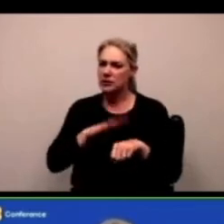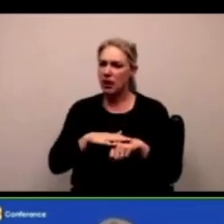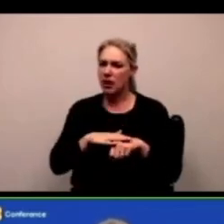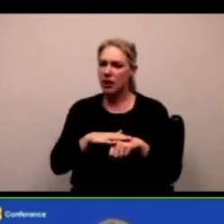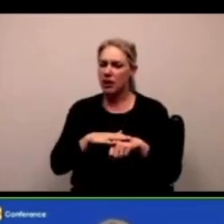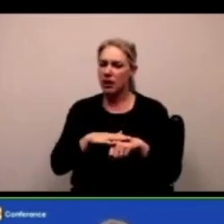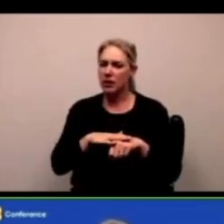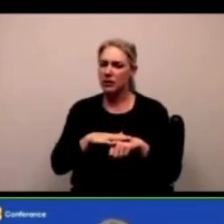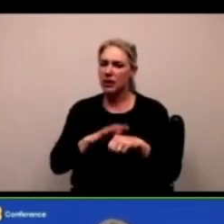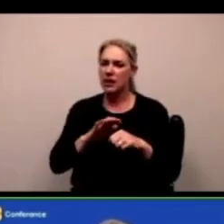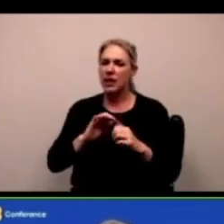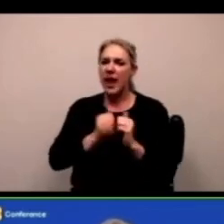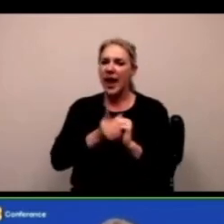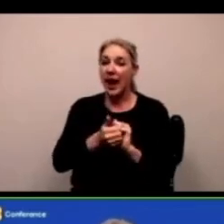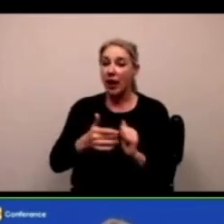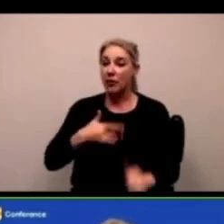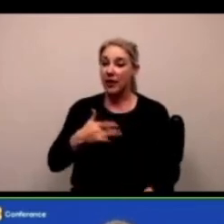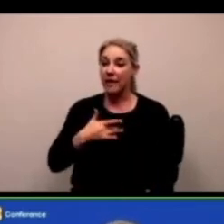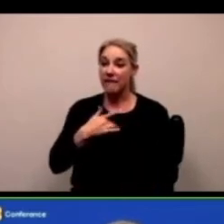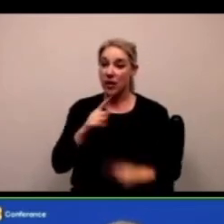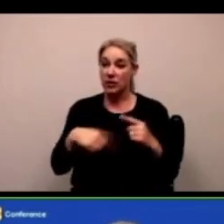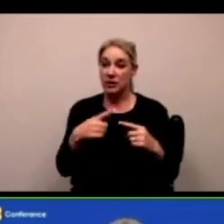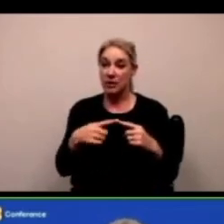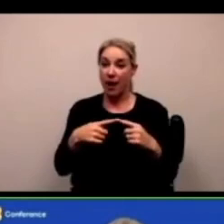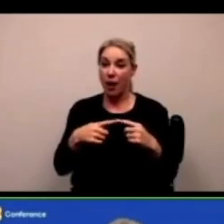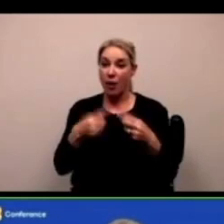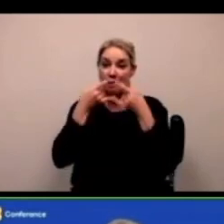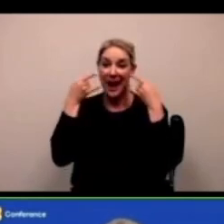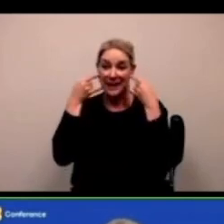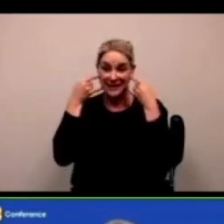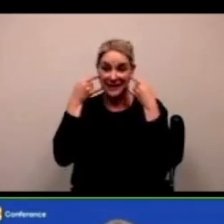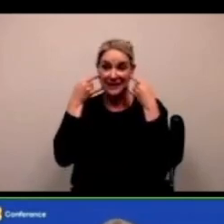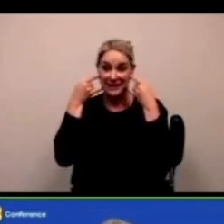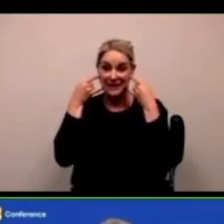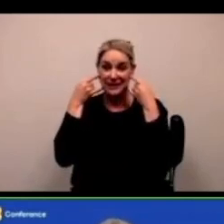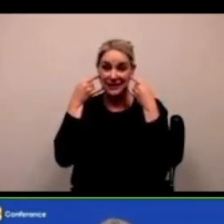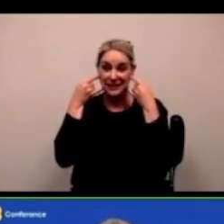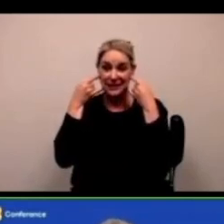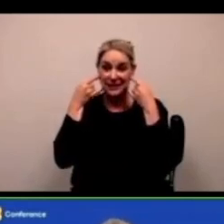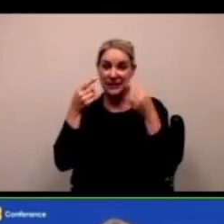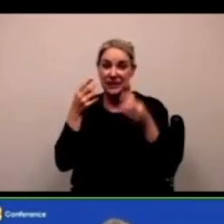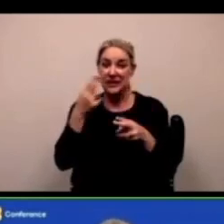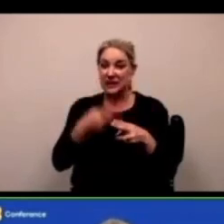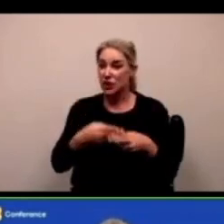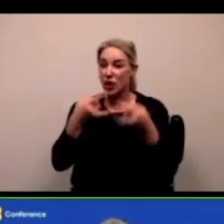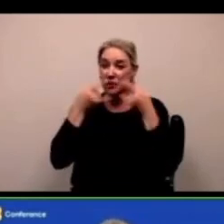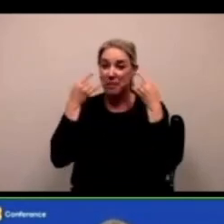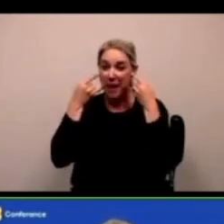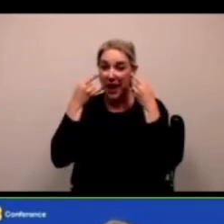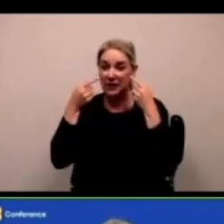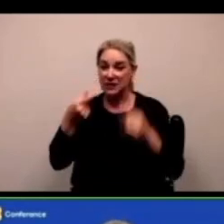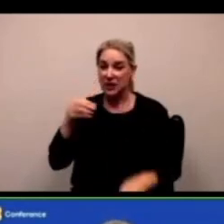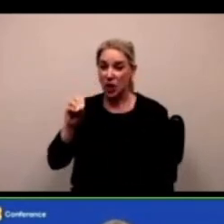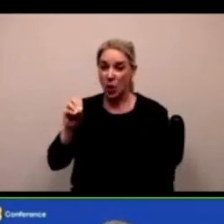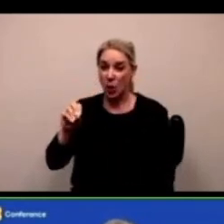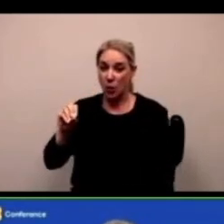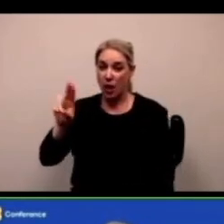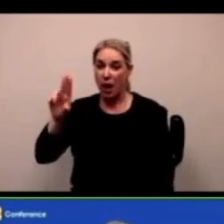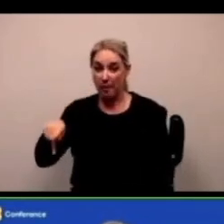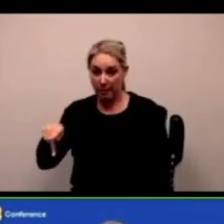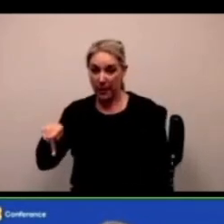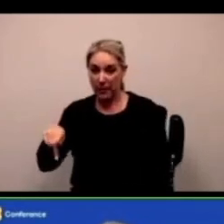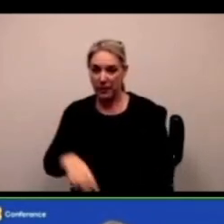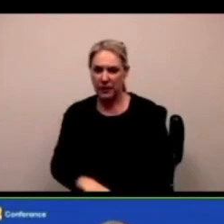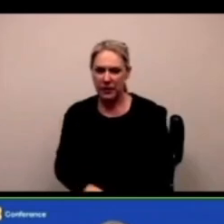where is it? How they felt about masks. I think it's just called Masks Go Up. Oh, you go the other way.